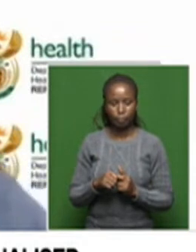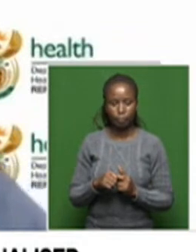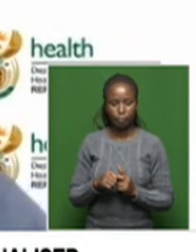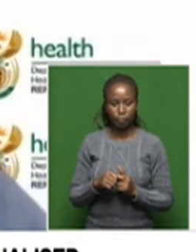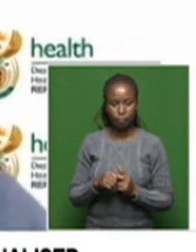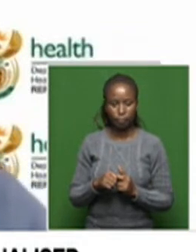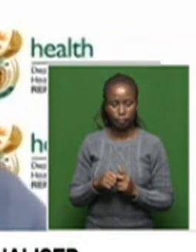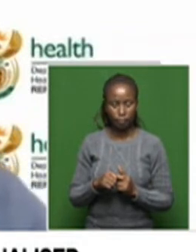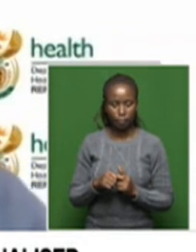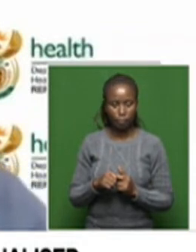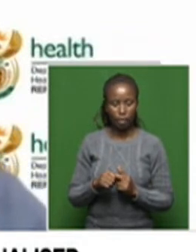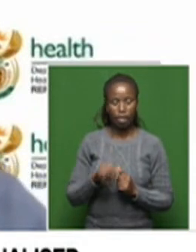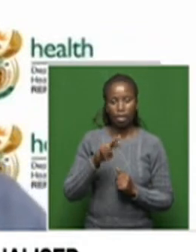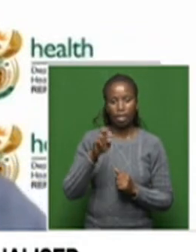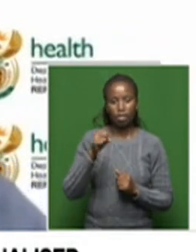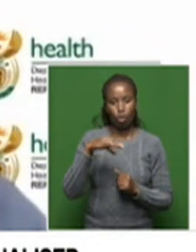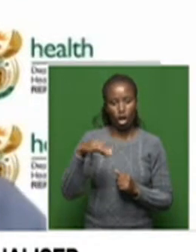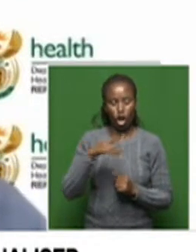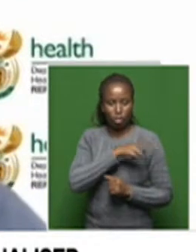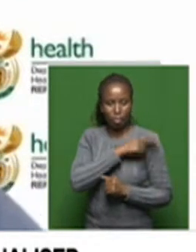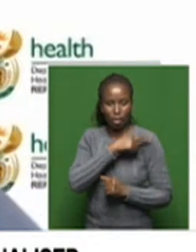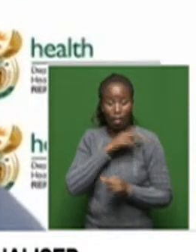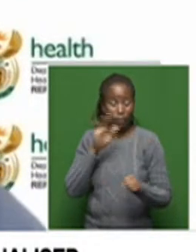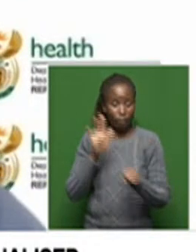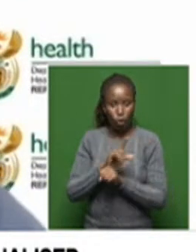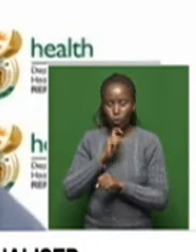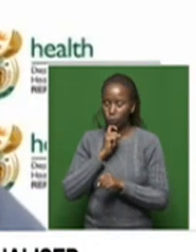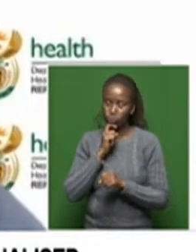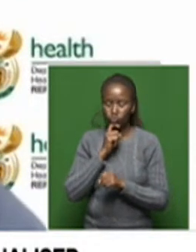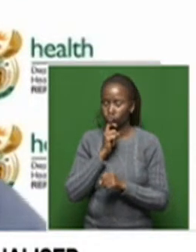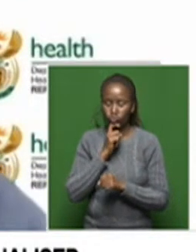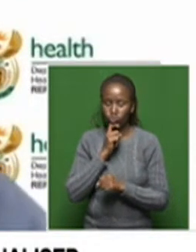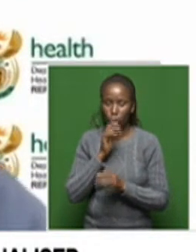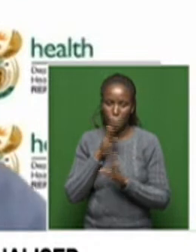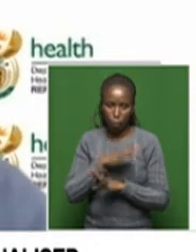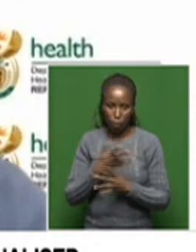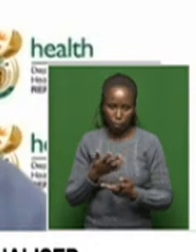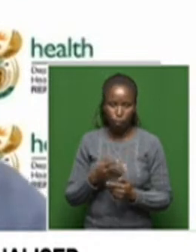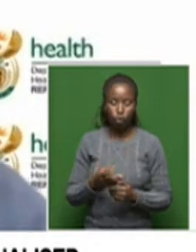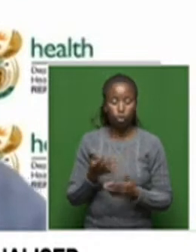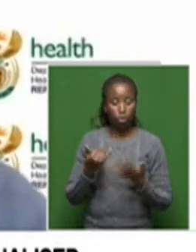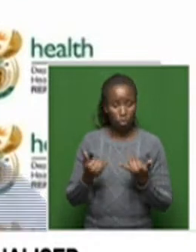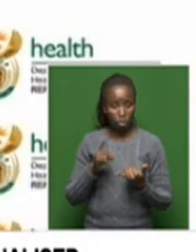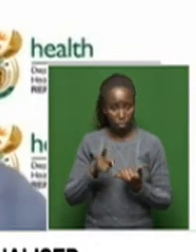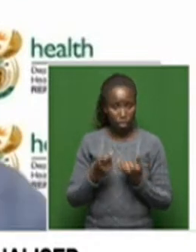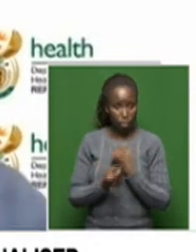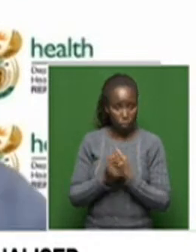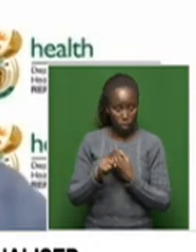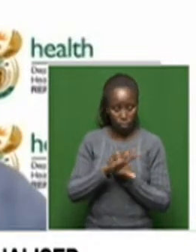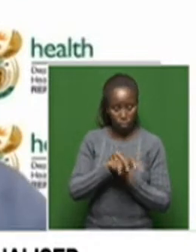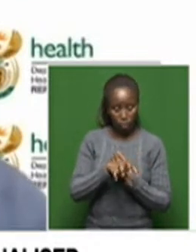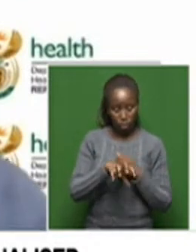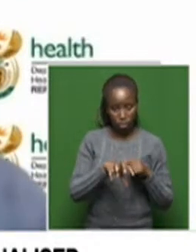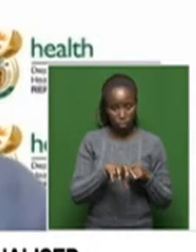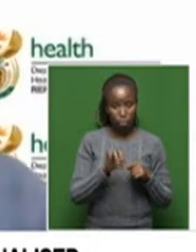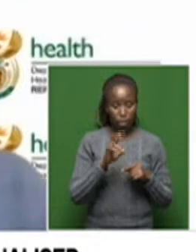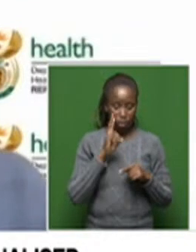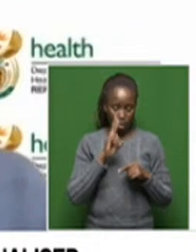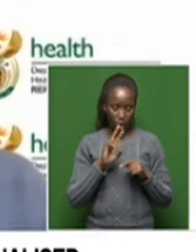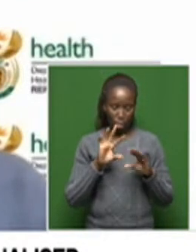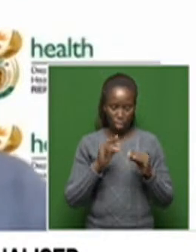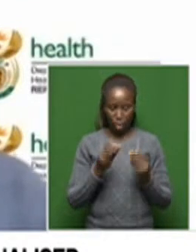was not fully utilized. So actually then what needed to happen is that the province, when the numbers were very